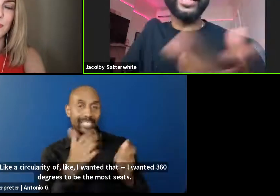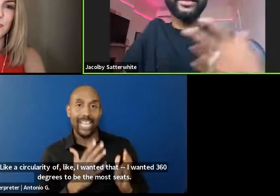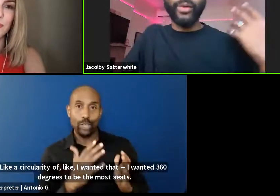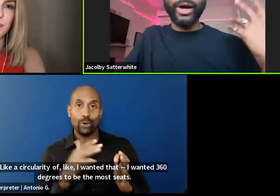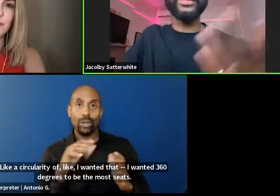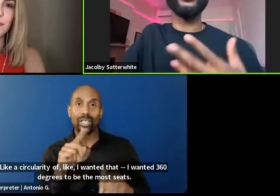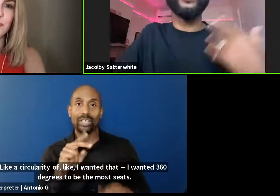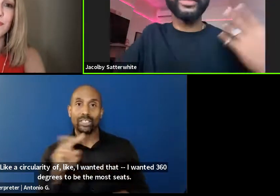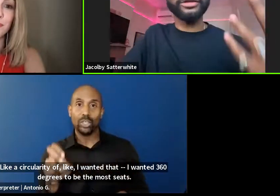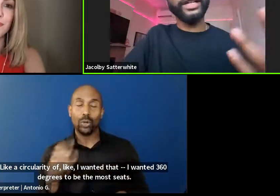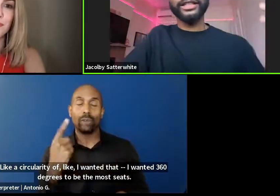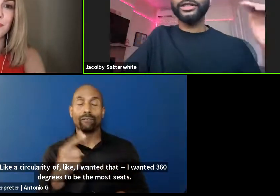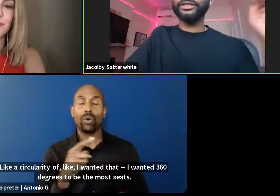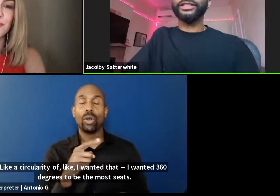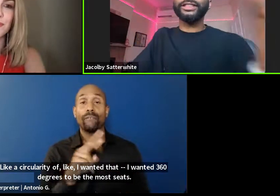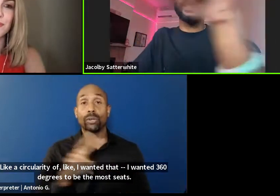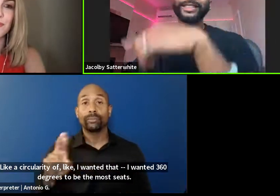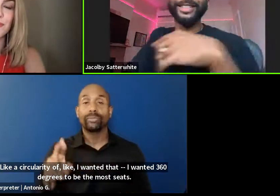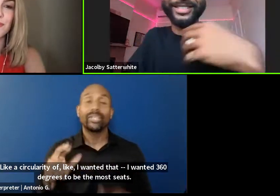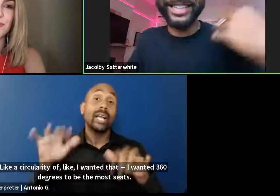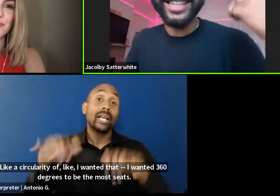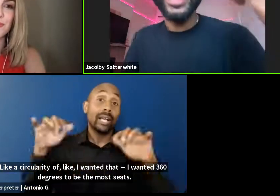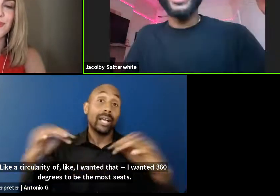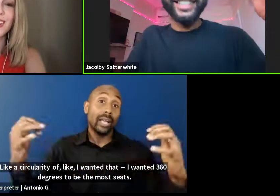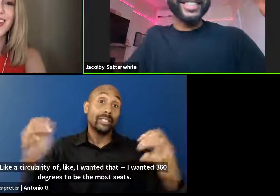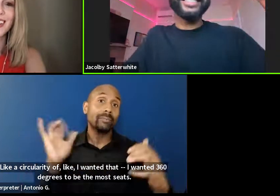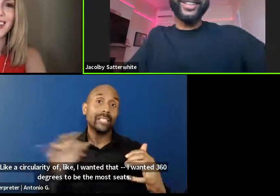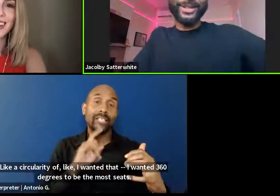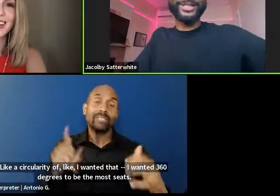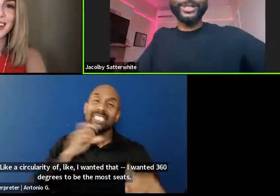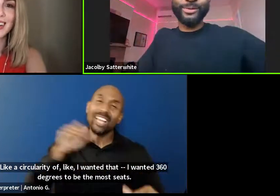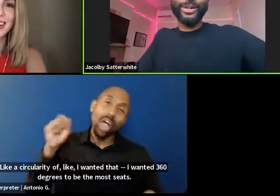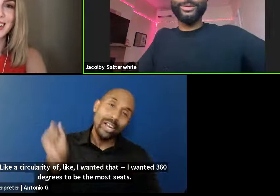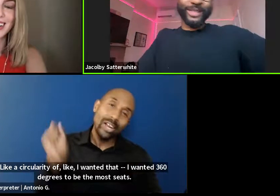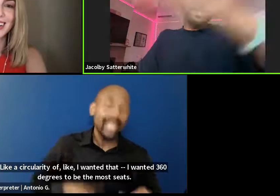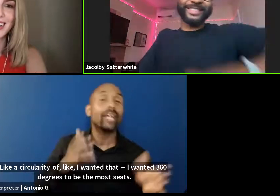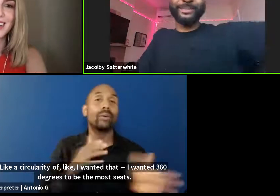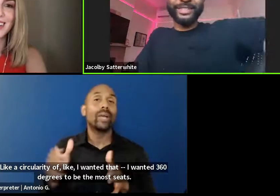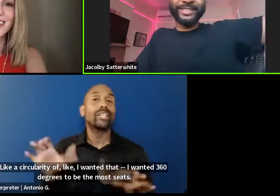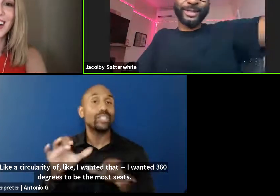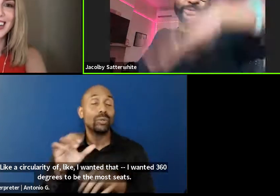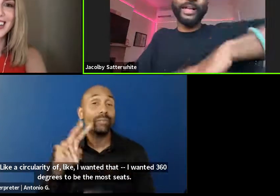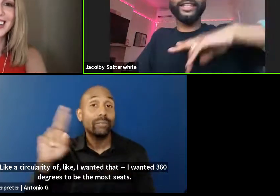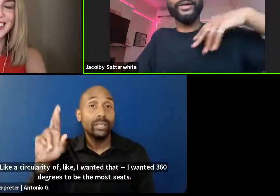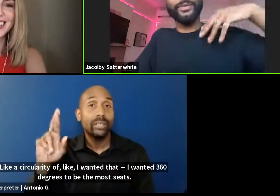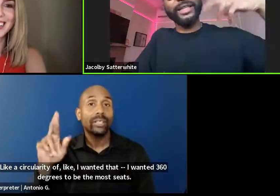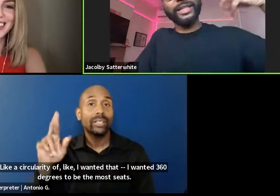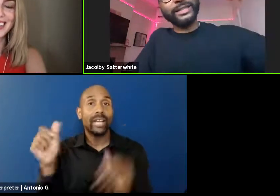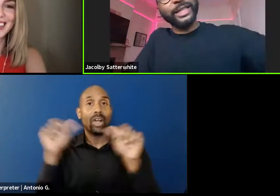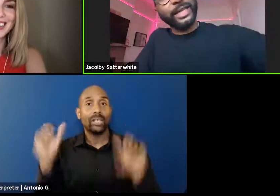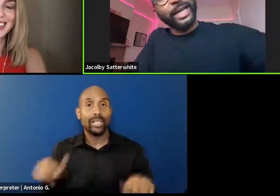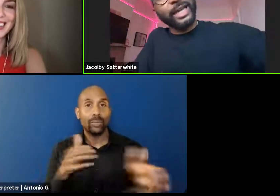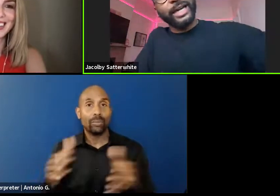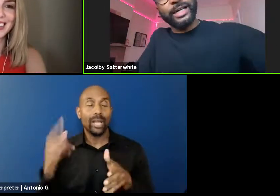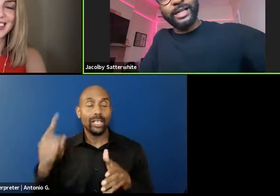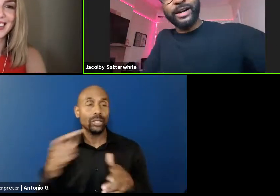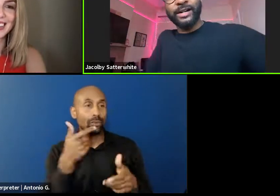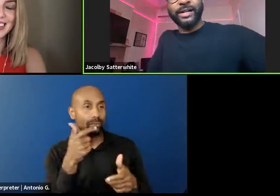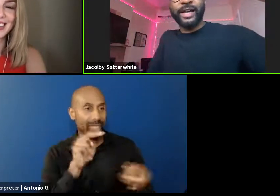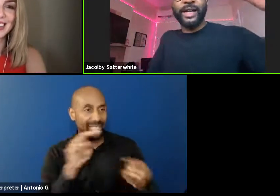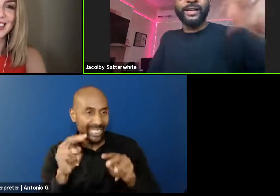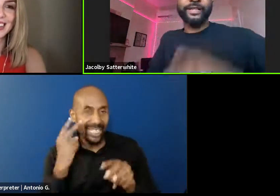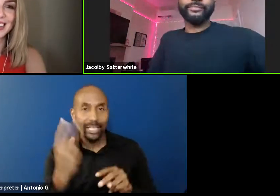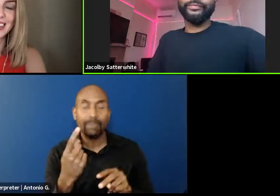most archaic way of doing virtual reality because you can see, you know, it's like, it's the architectural way of looking at something in a certain way. And then I would make these like